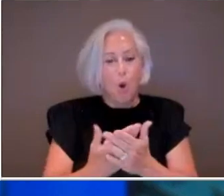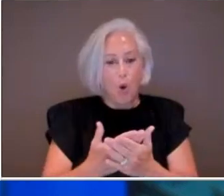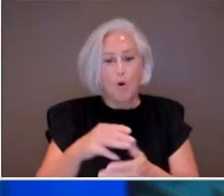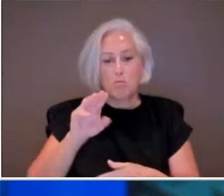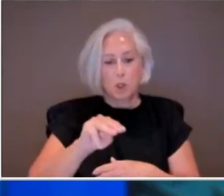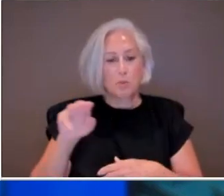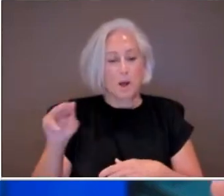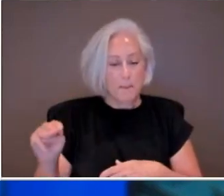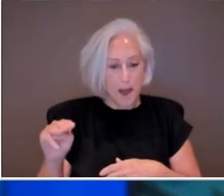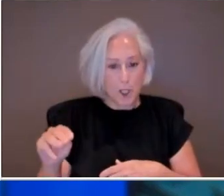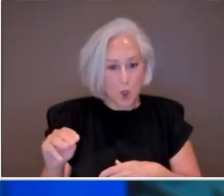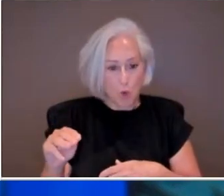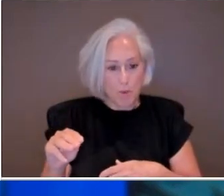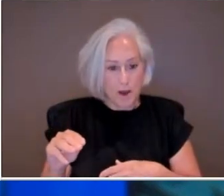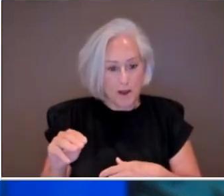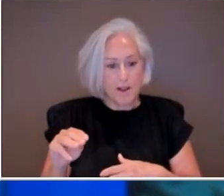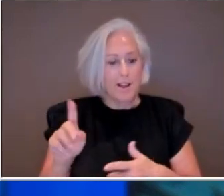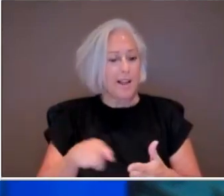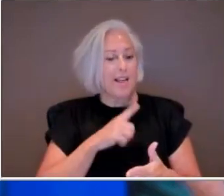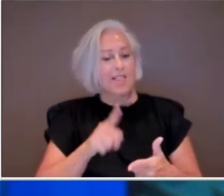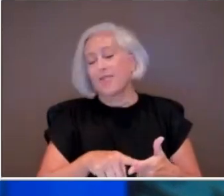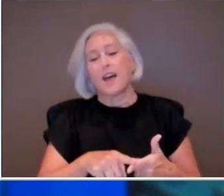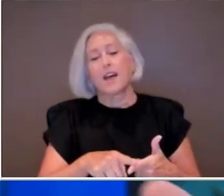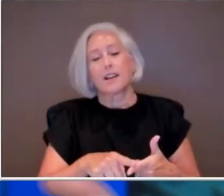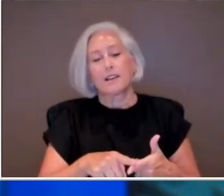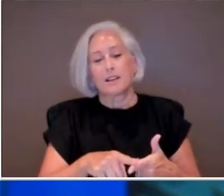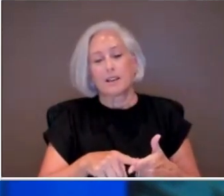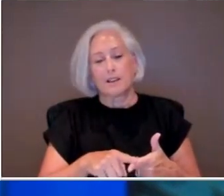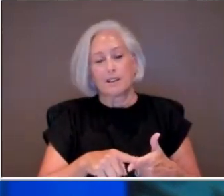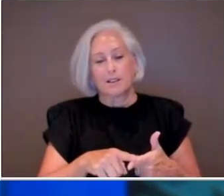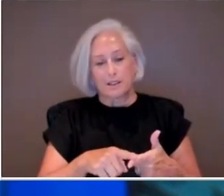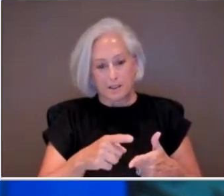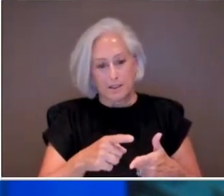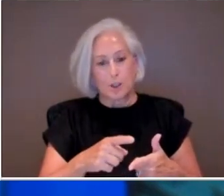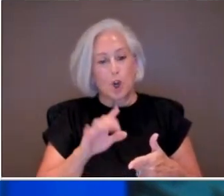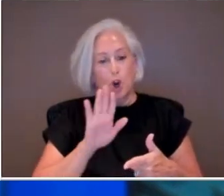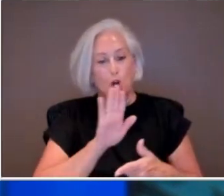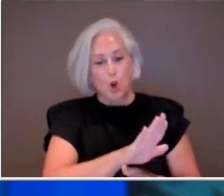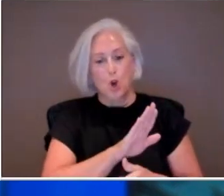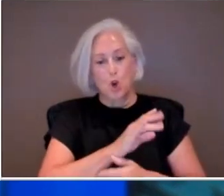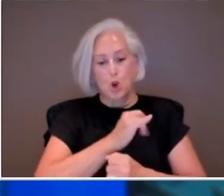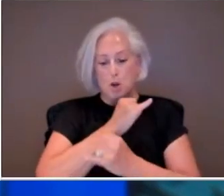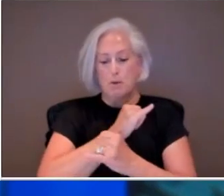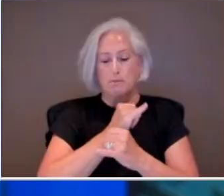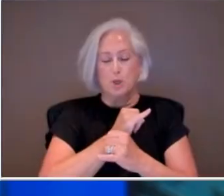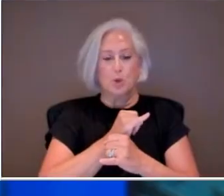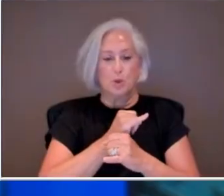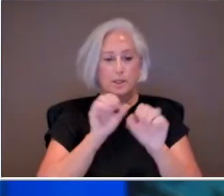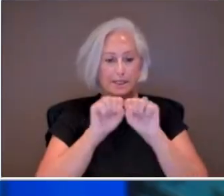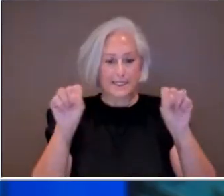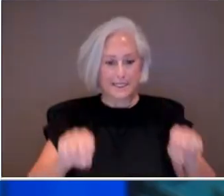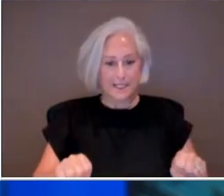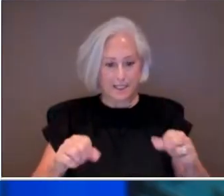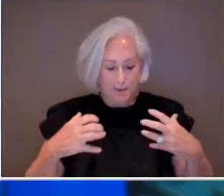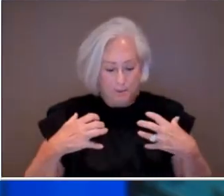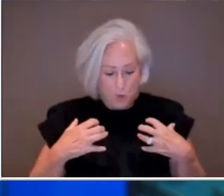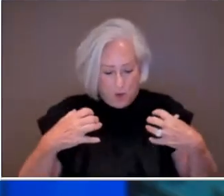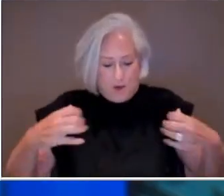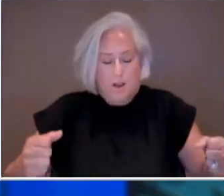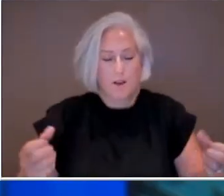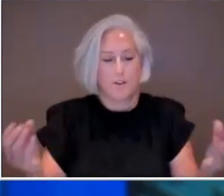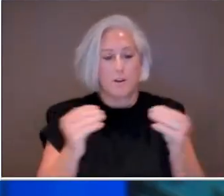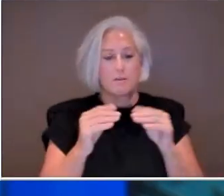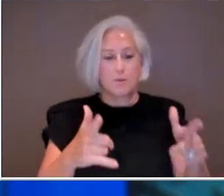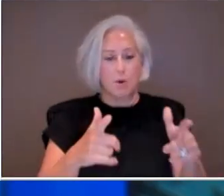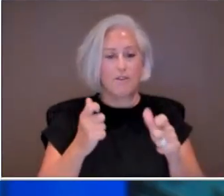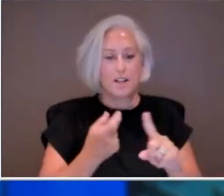all what we need is her immune system to recover through her own stem cells. So it's a fast recovery with minimum